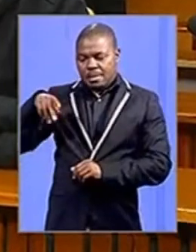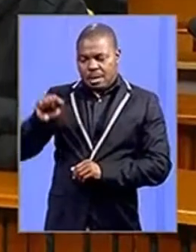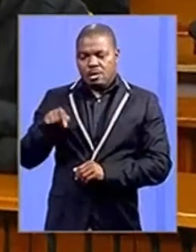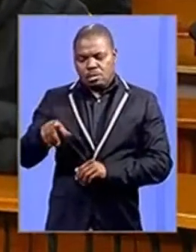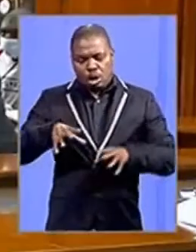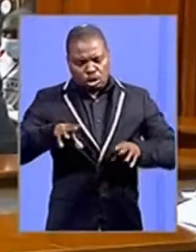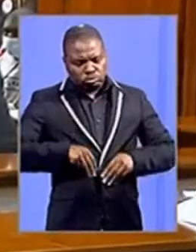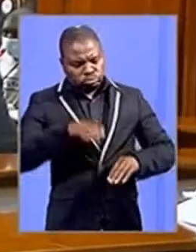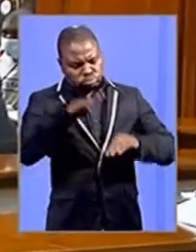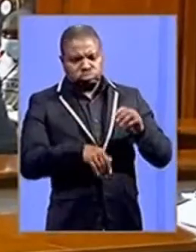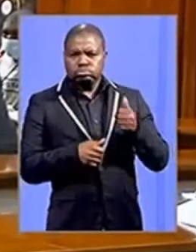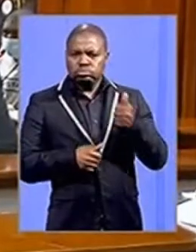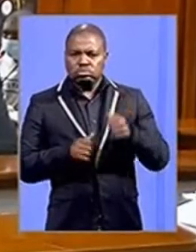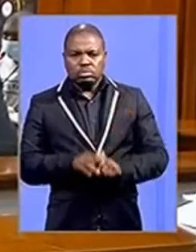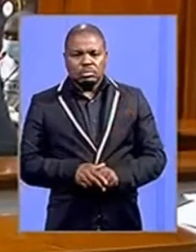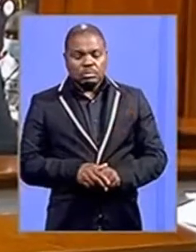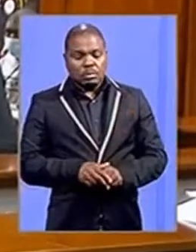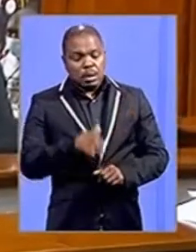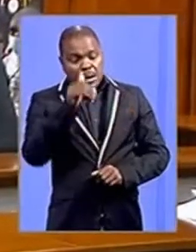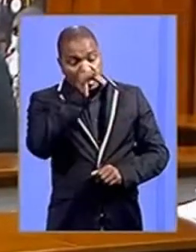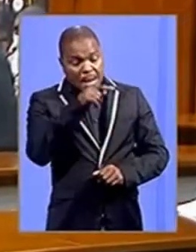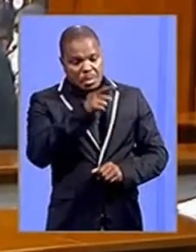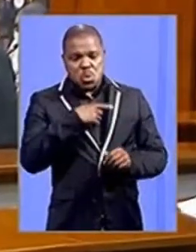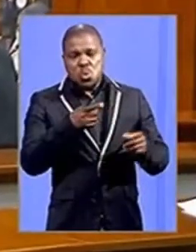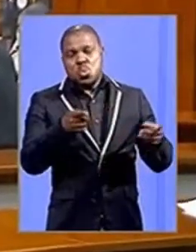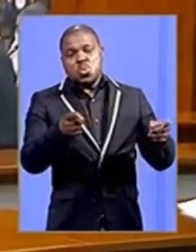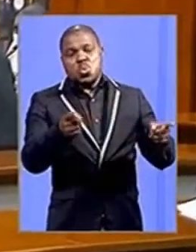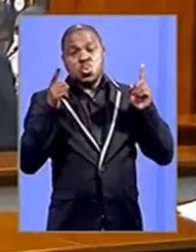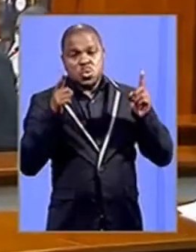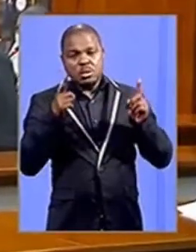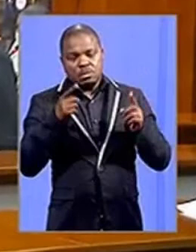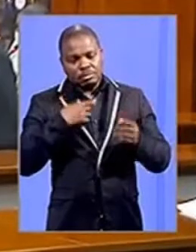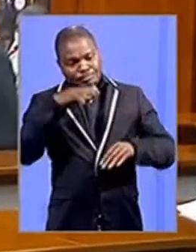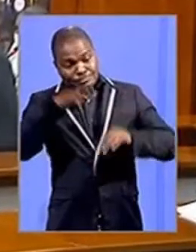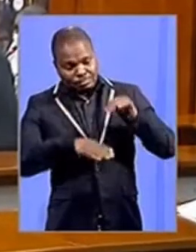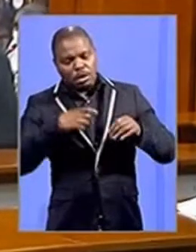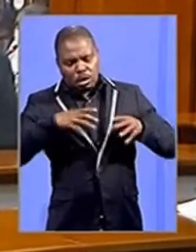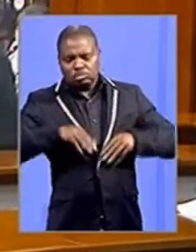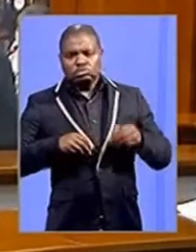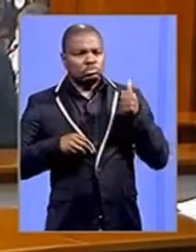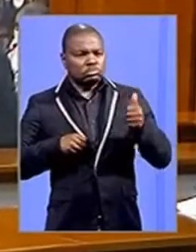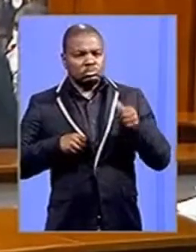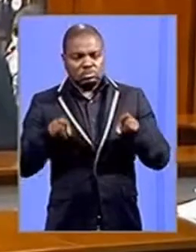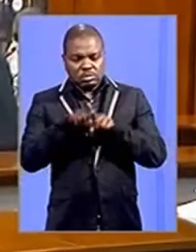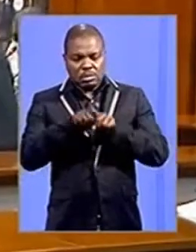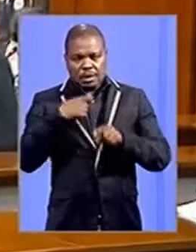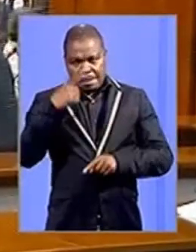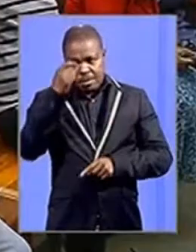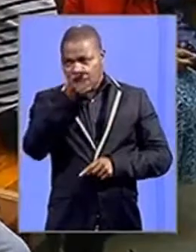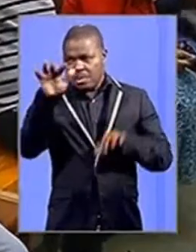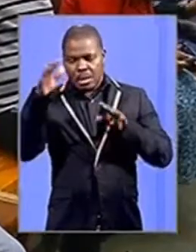ye. This is a horrific crime. We welcome the sentence and we hope that it will send the message to the